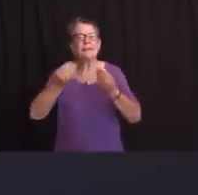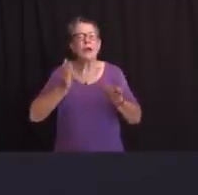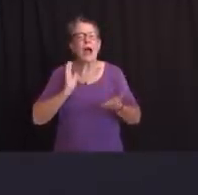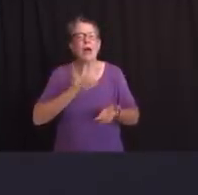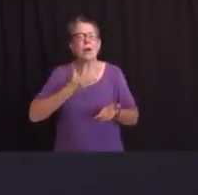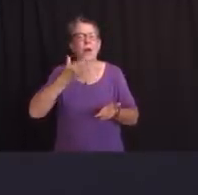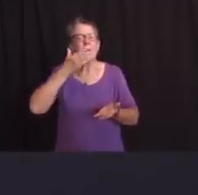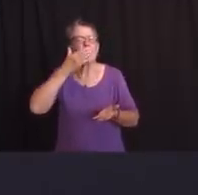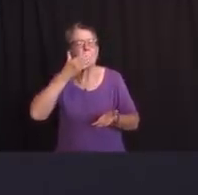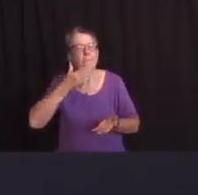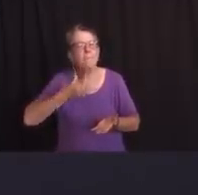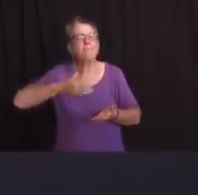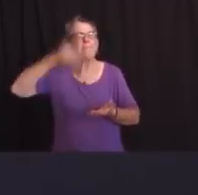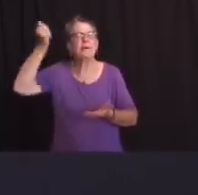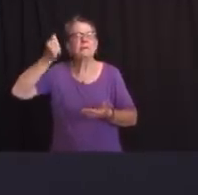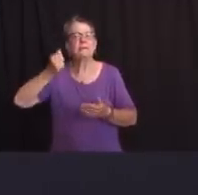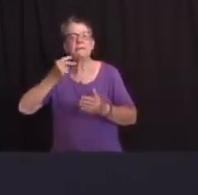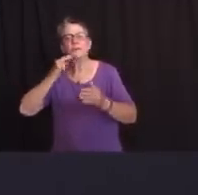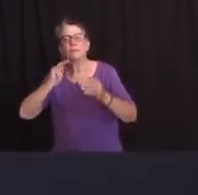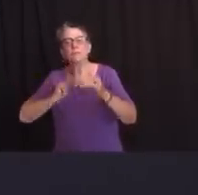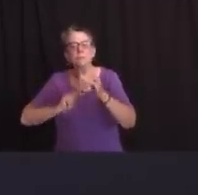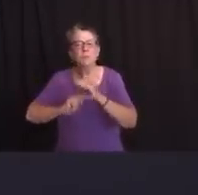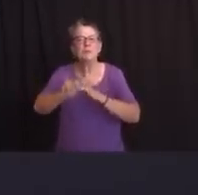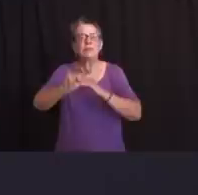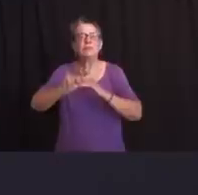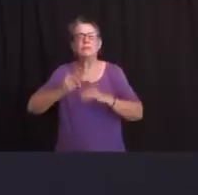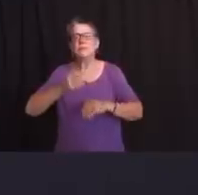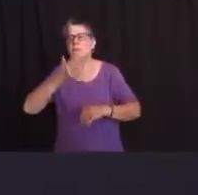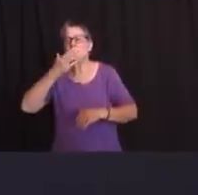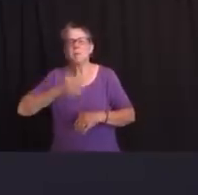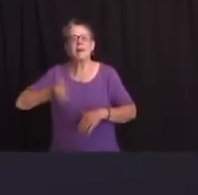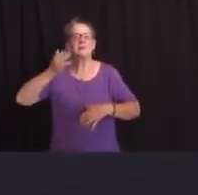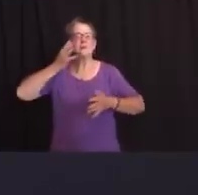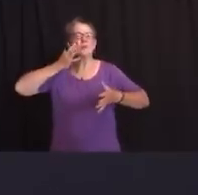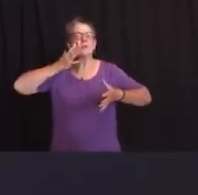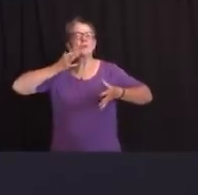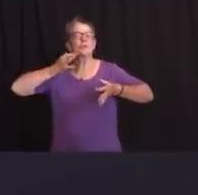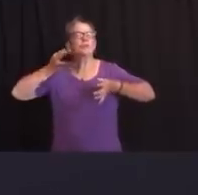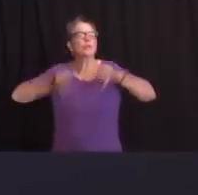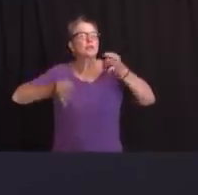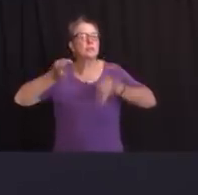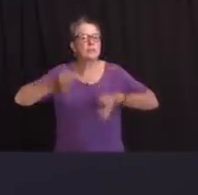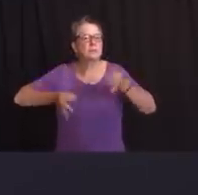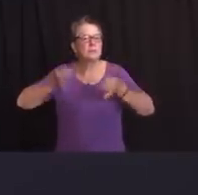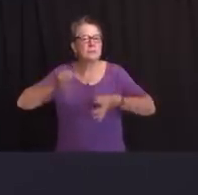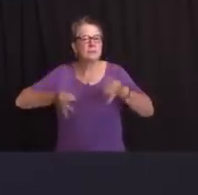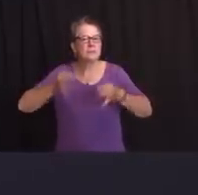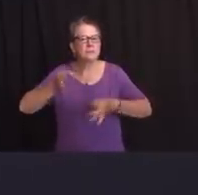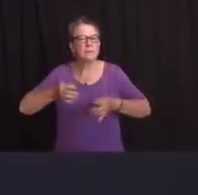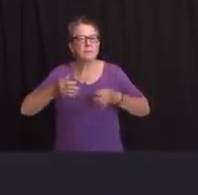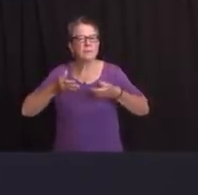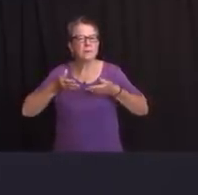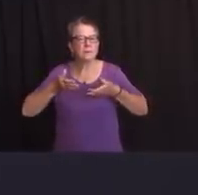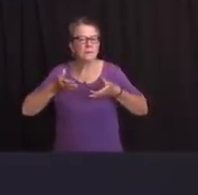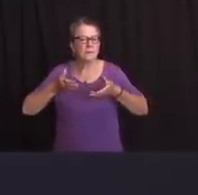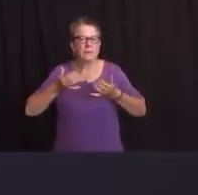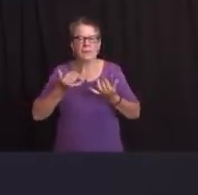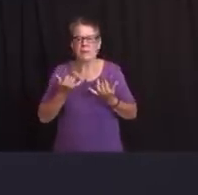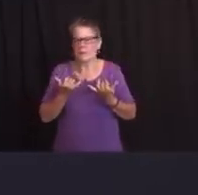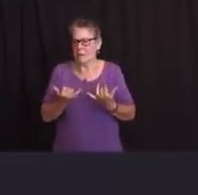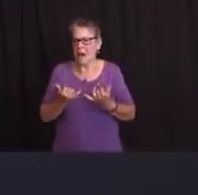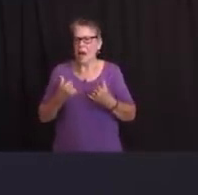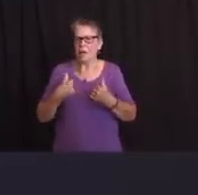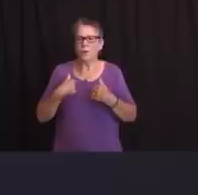do, as accurate as we possibly can. But we've said this many times, but it bears repeating. The